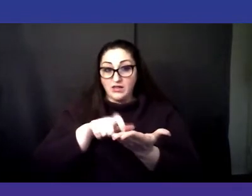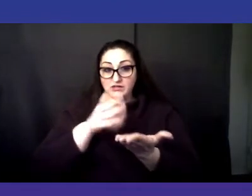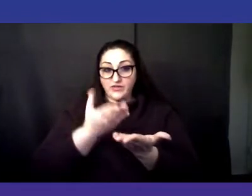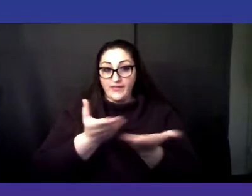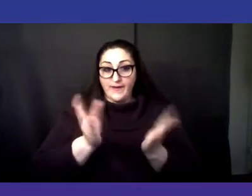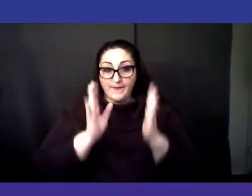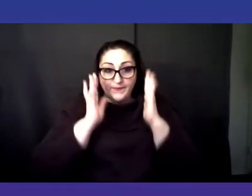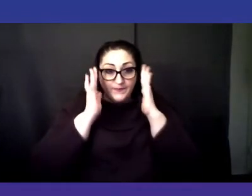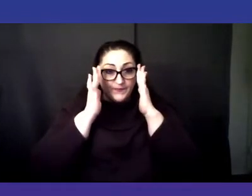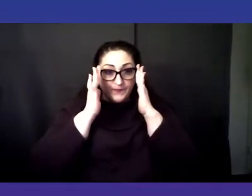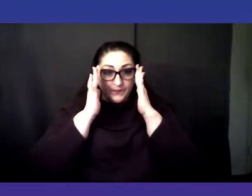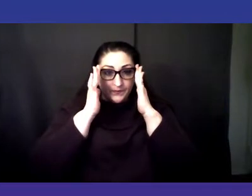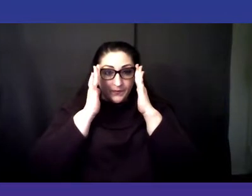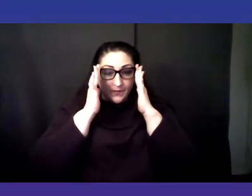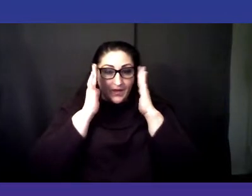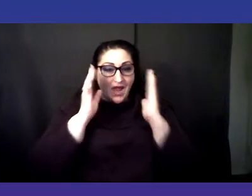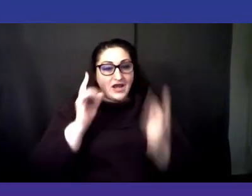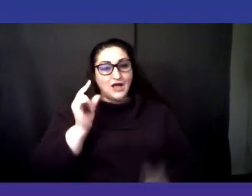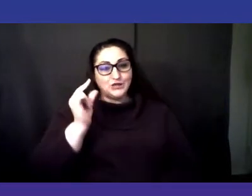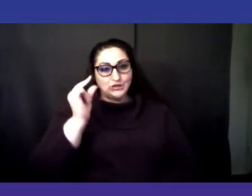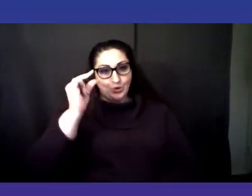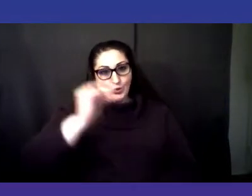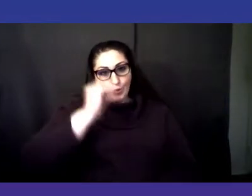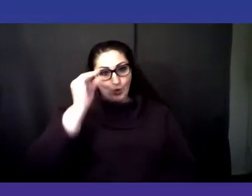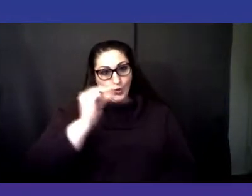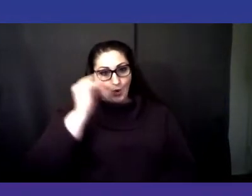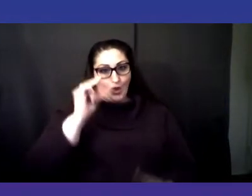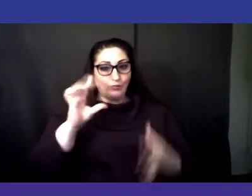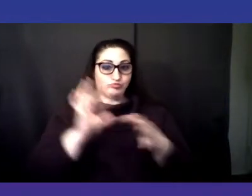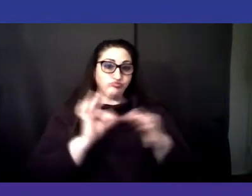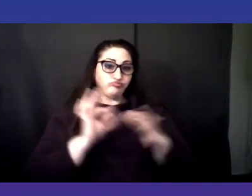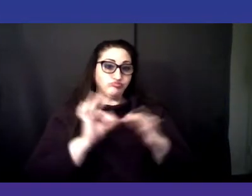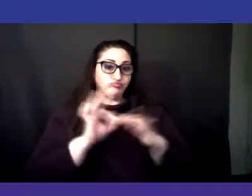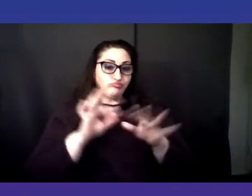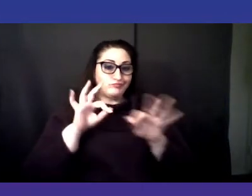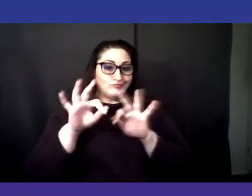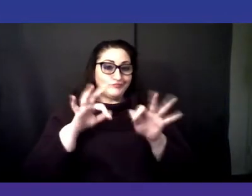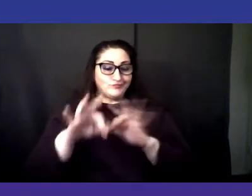look at Google, which is talking about